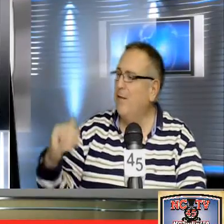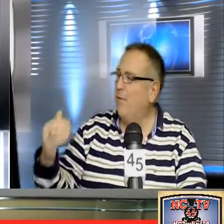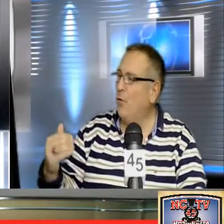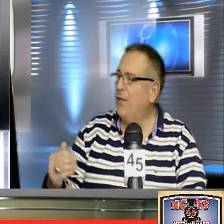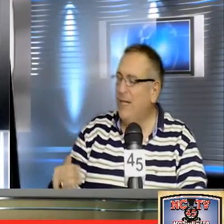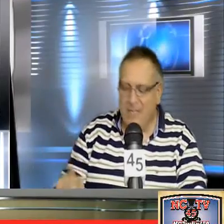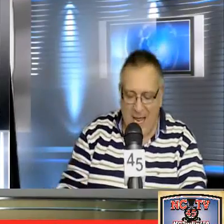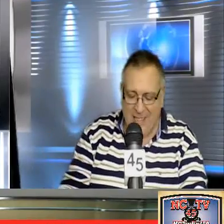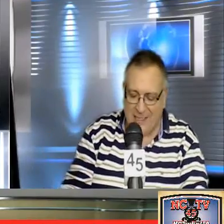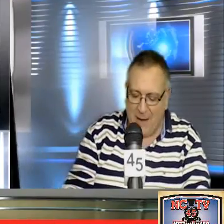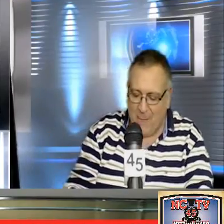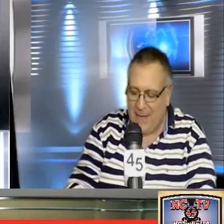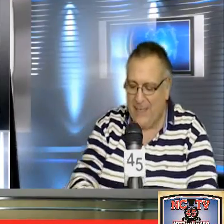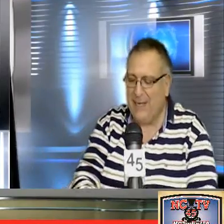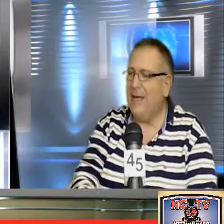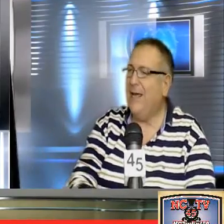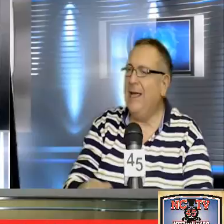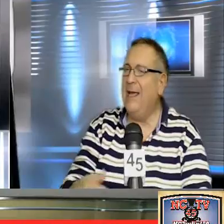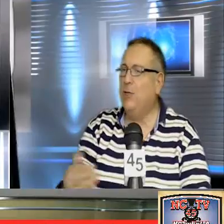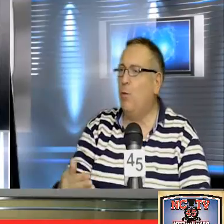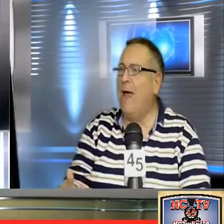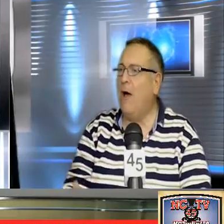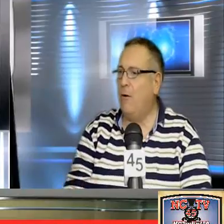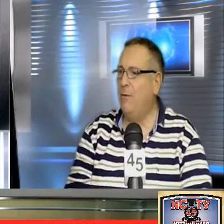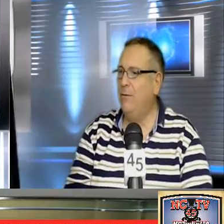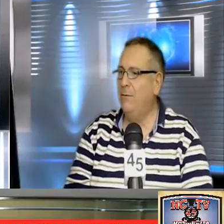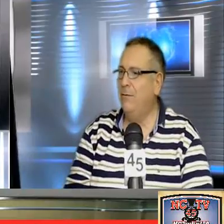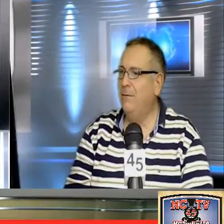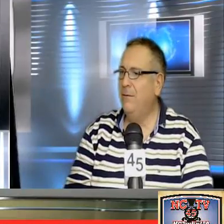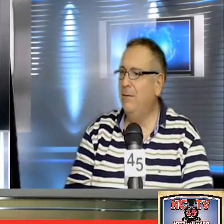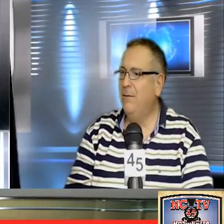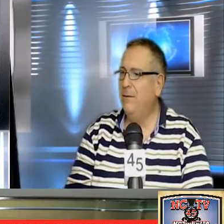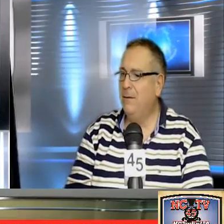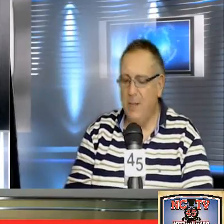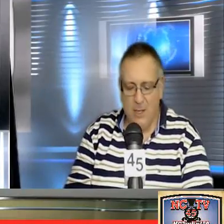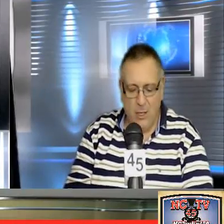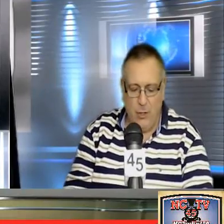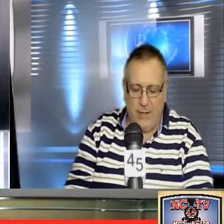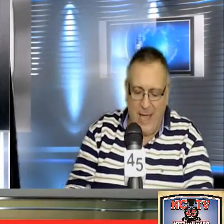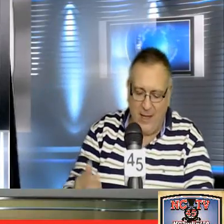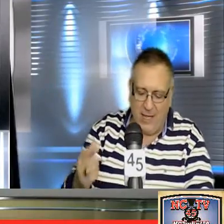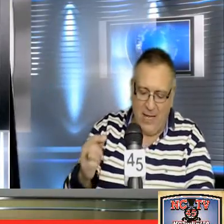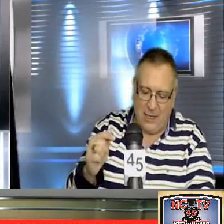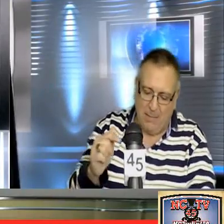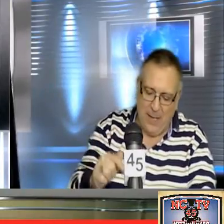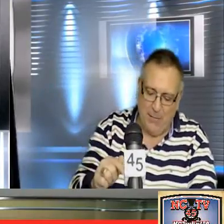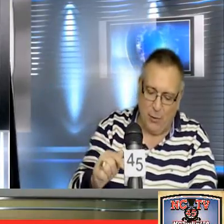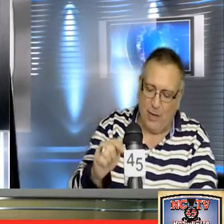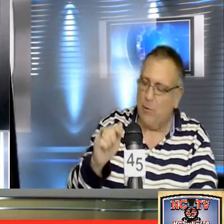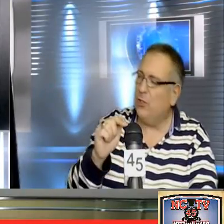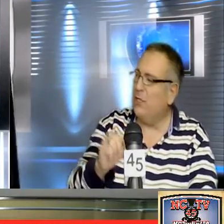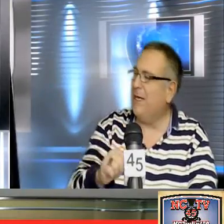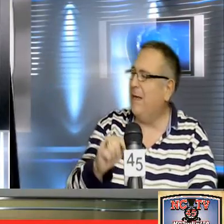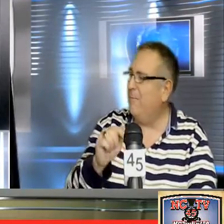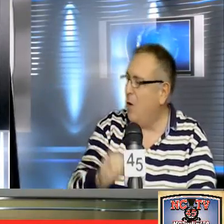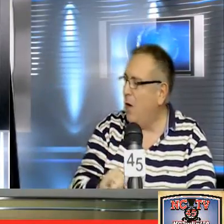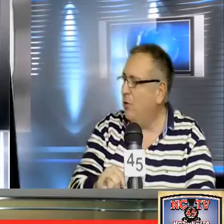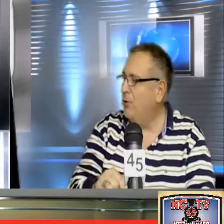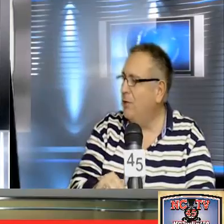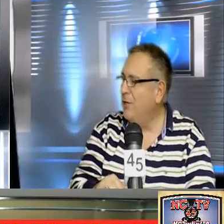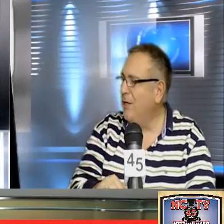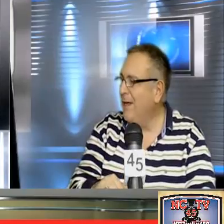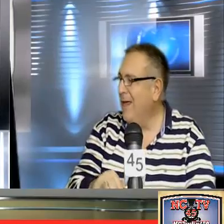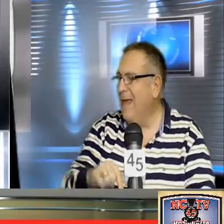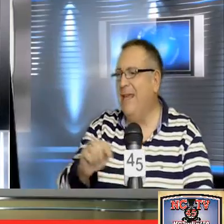Because in 14 days, somebody is well. You can't take the people that were sick in